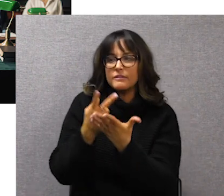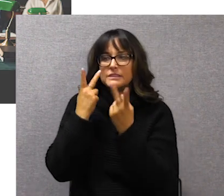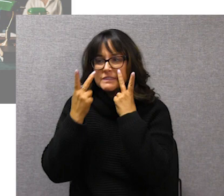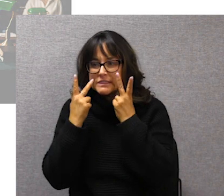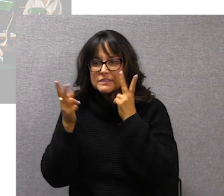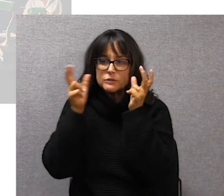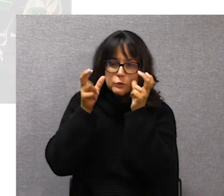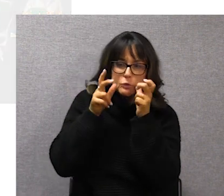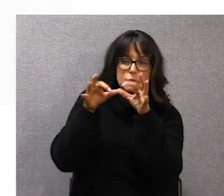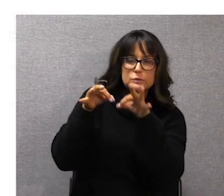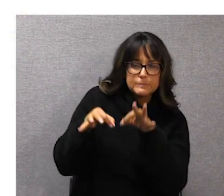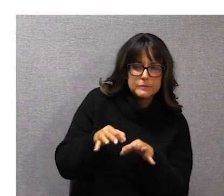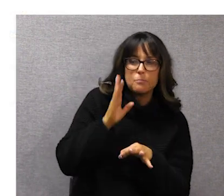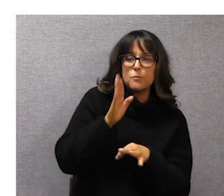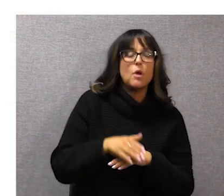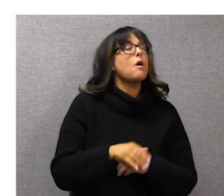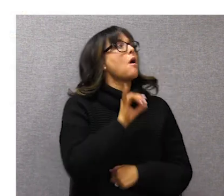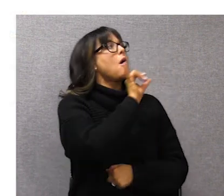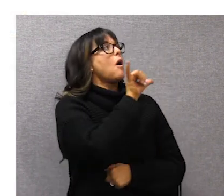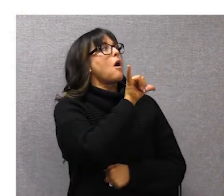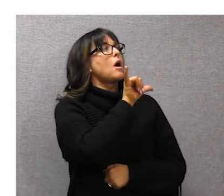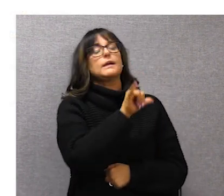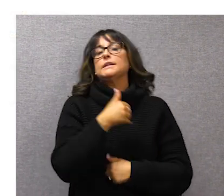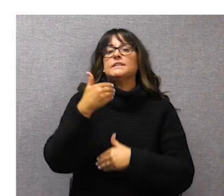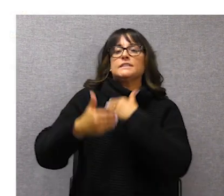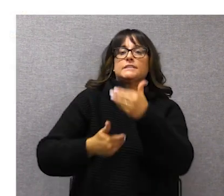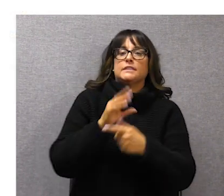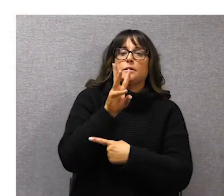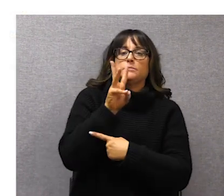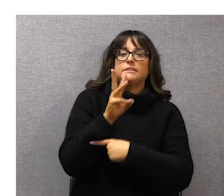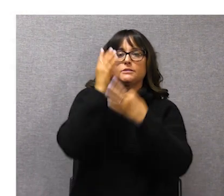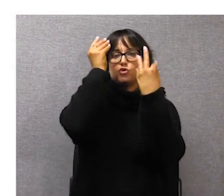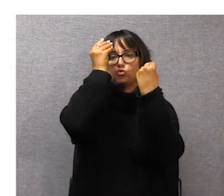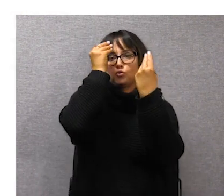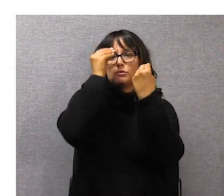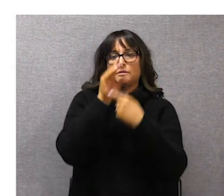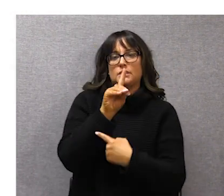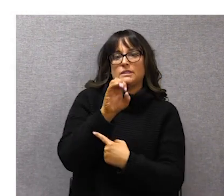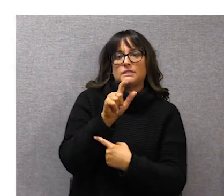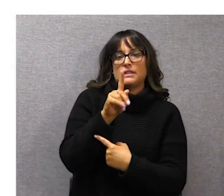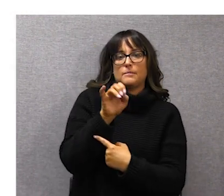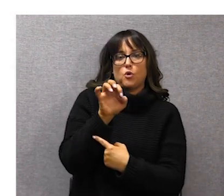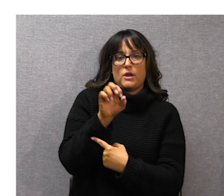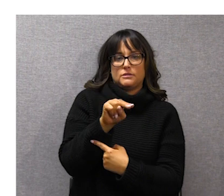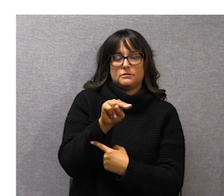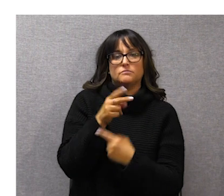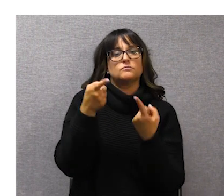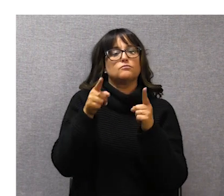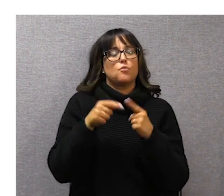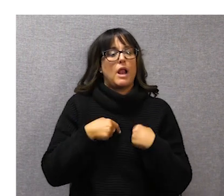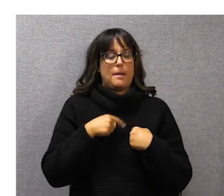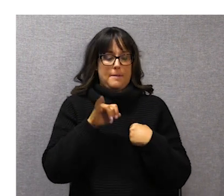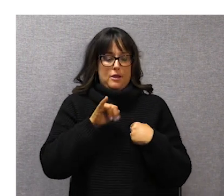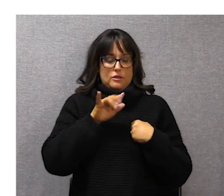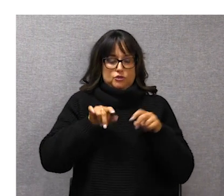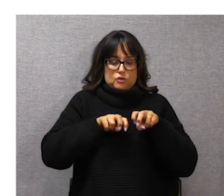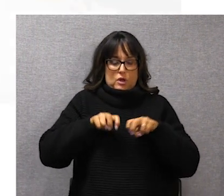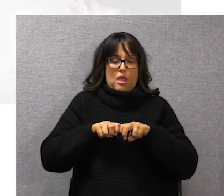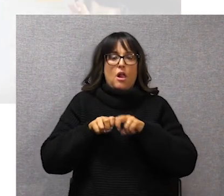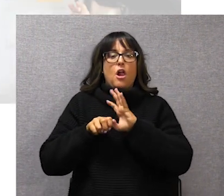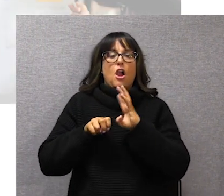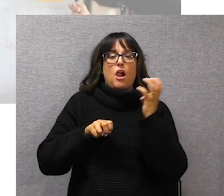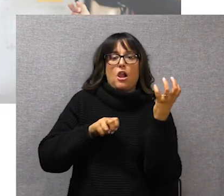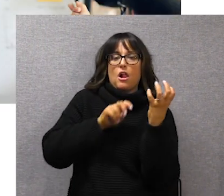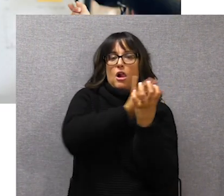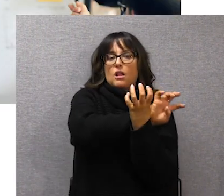and saw in court. Step 6 is deliberation. This is where the jury leaves the courtroom to discuss and